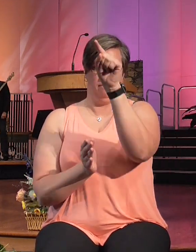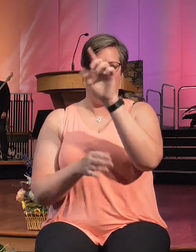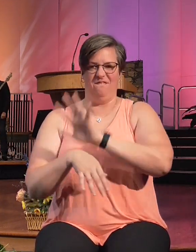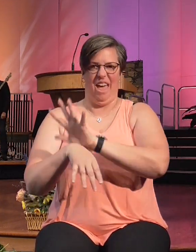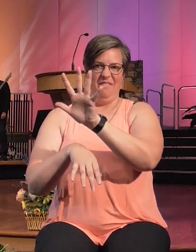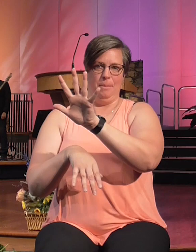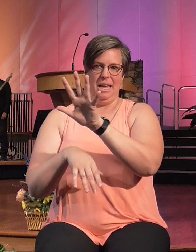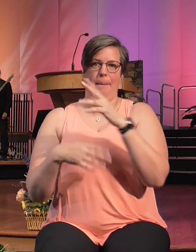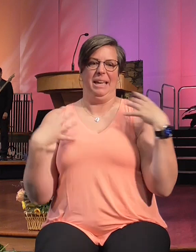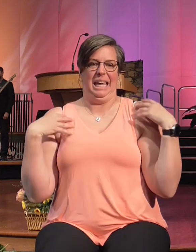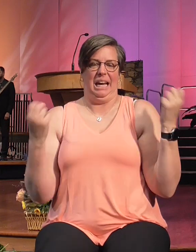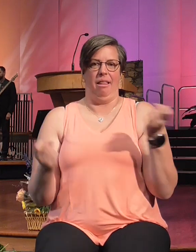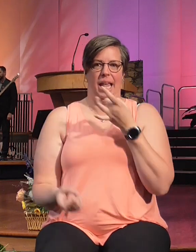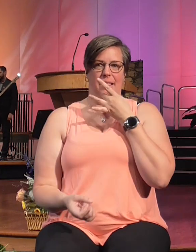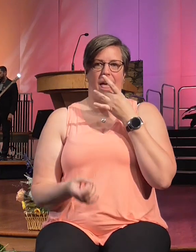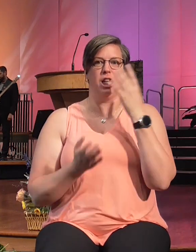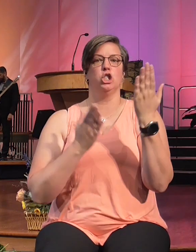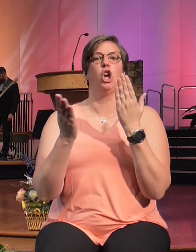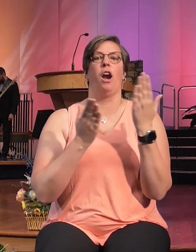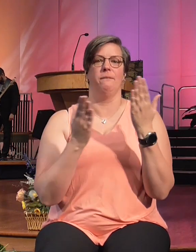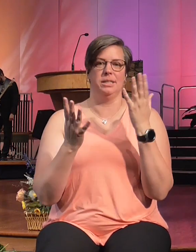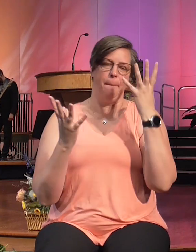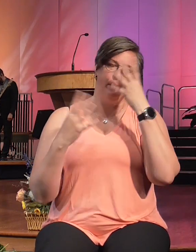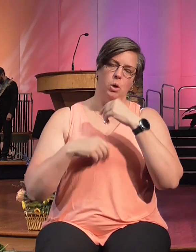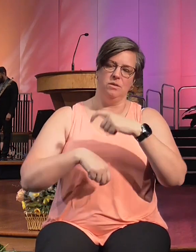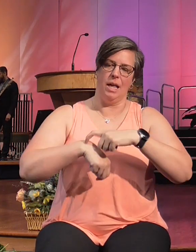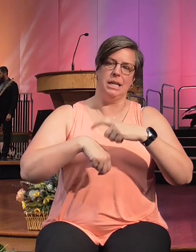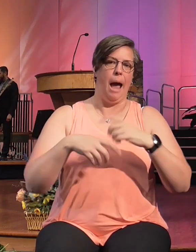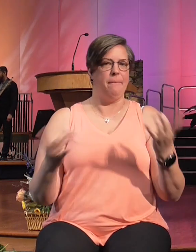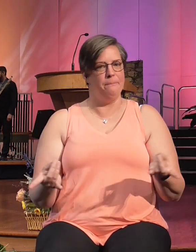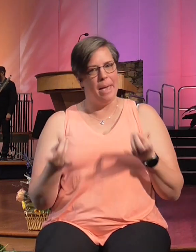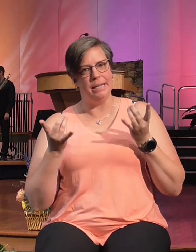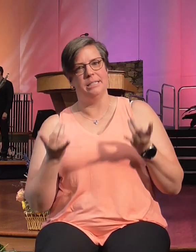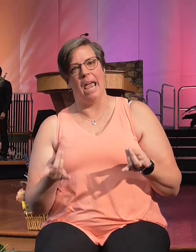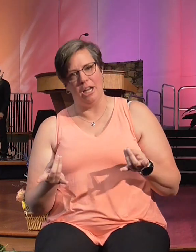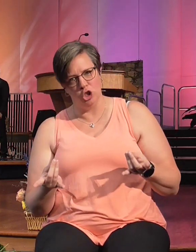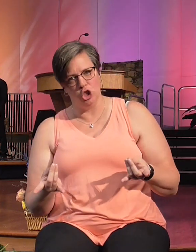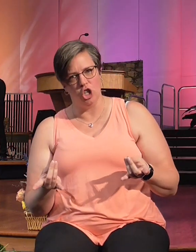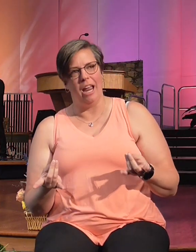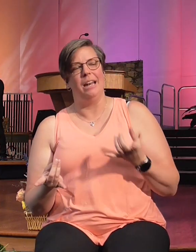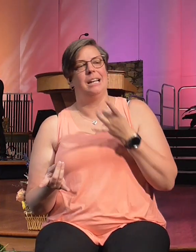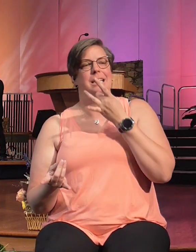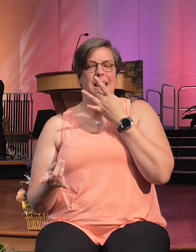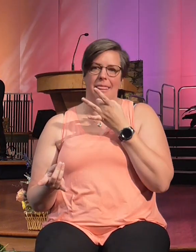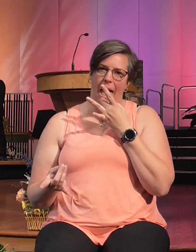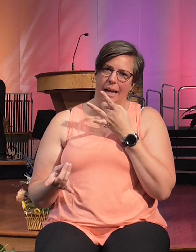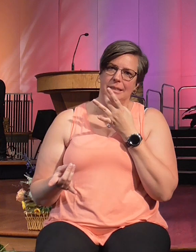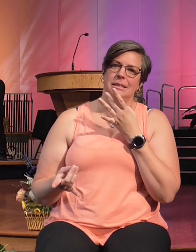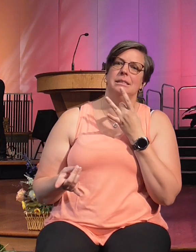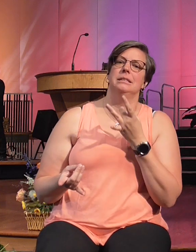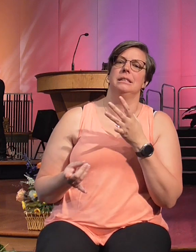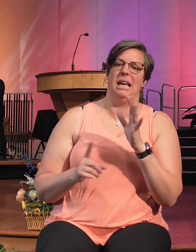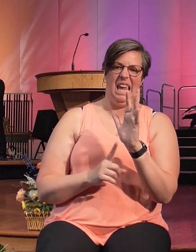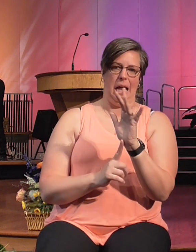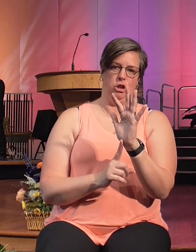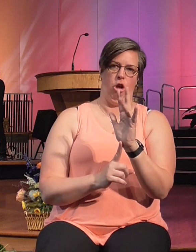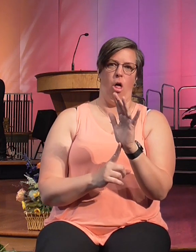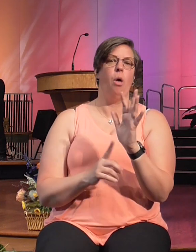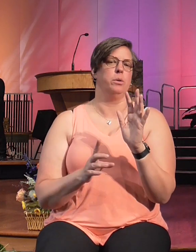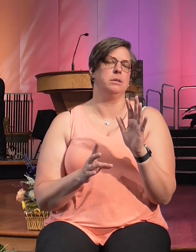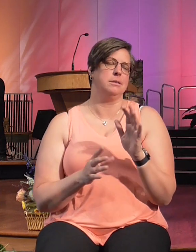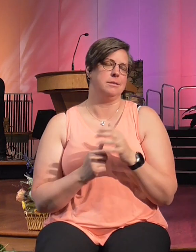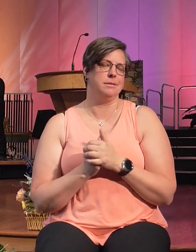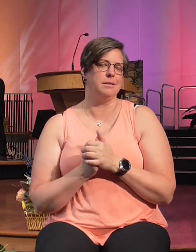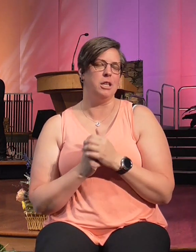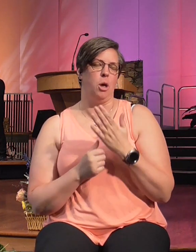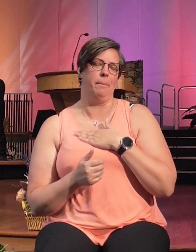Light service is taking place. A beautiful time of meditation and light and candles. It's a wonderful gift to give yourself. So please